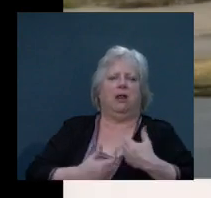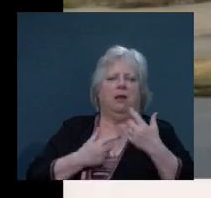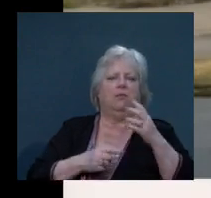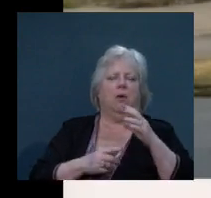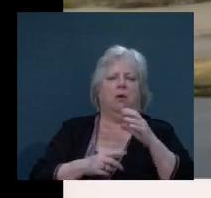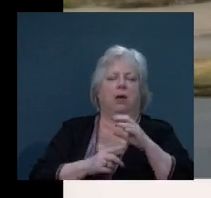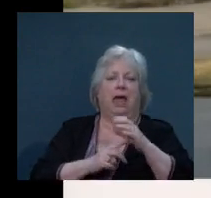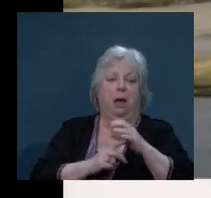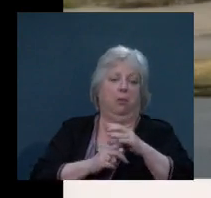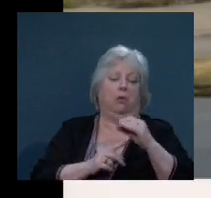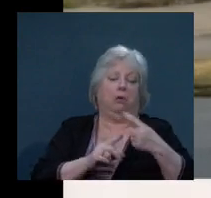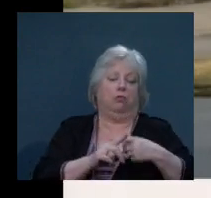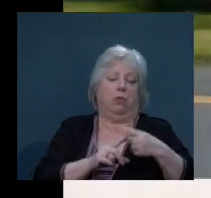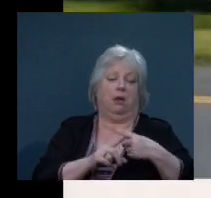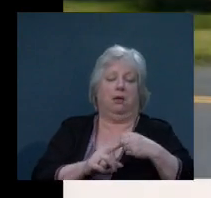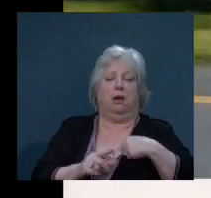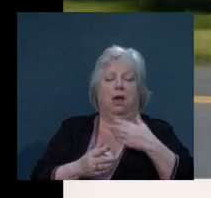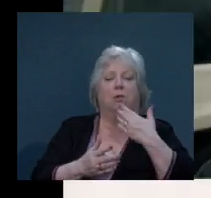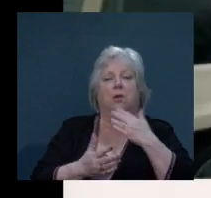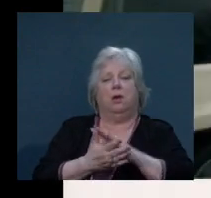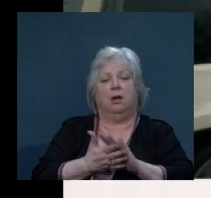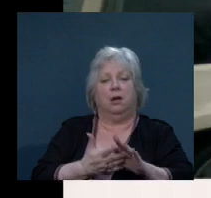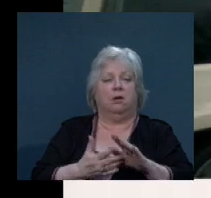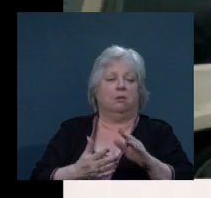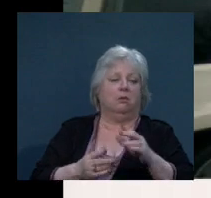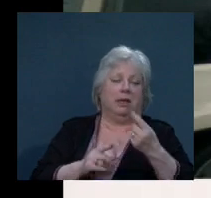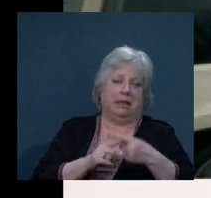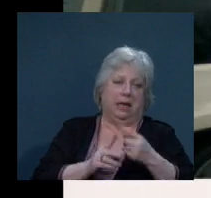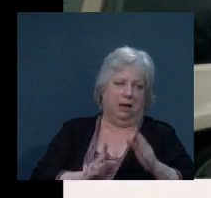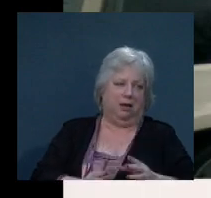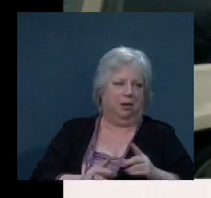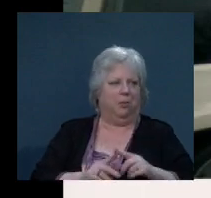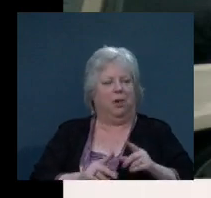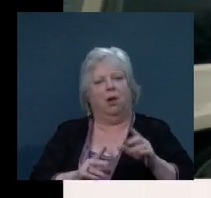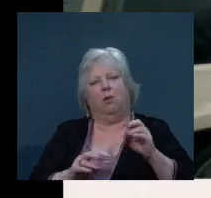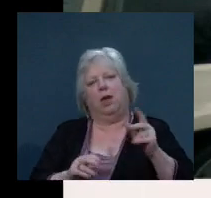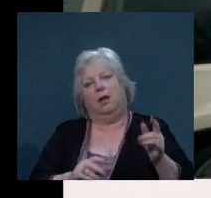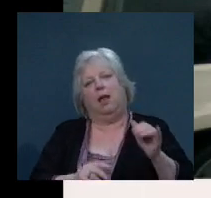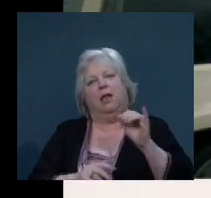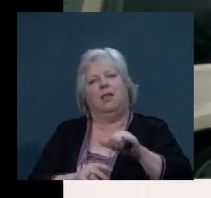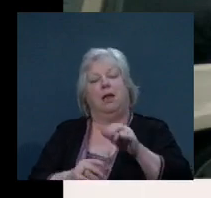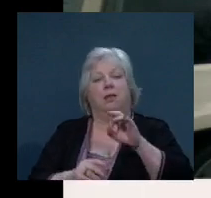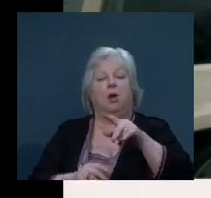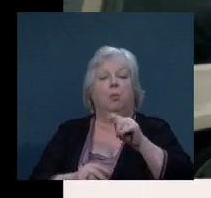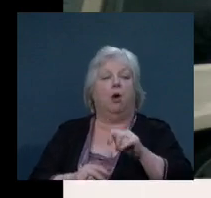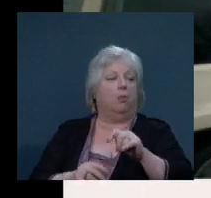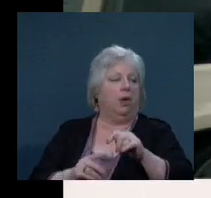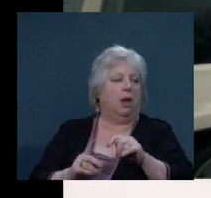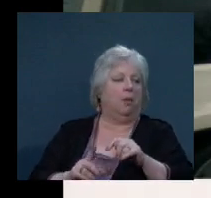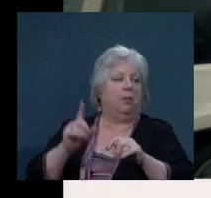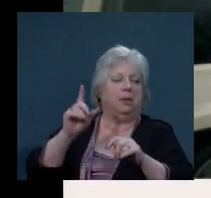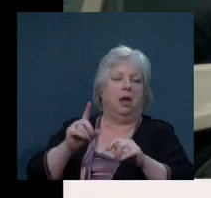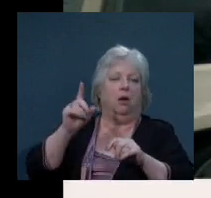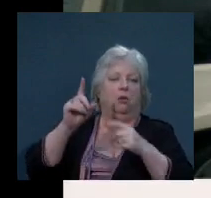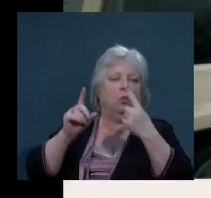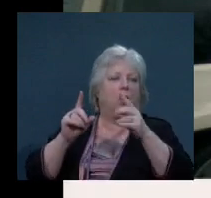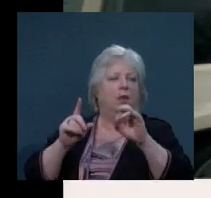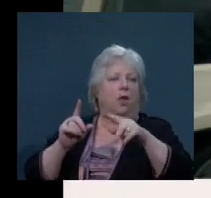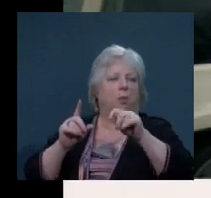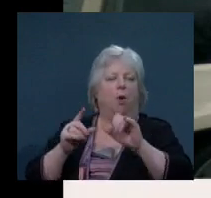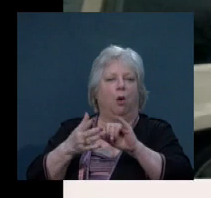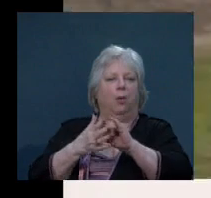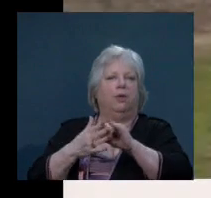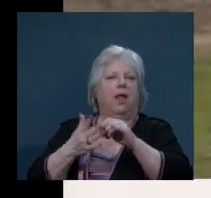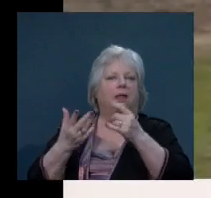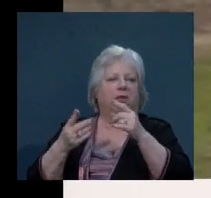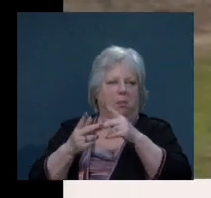So do we have more pictures now? We got, that's the apartment house. Upstairs, one of those apartments was where the